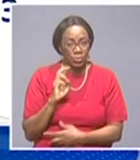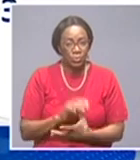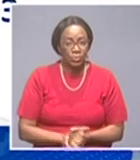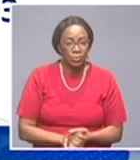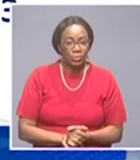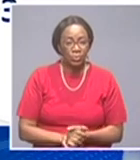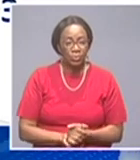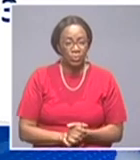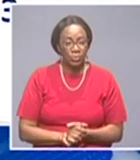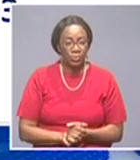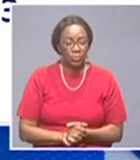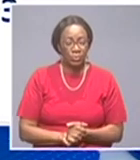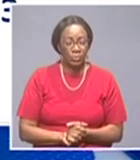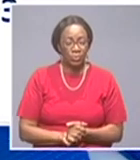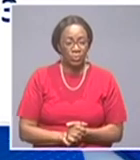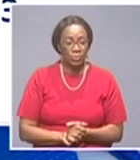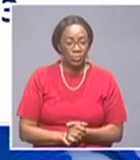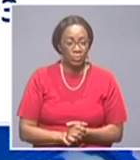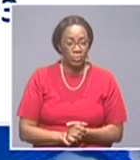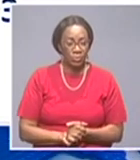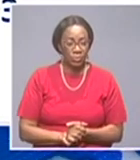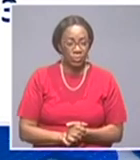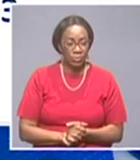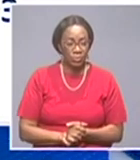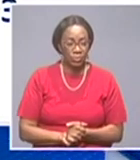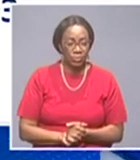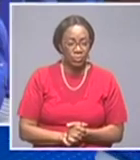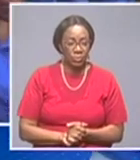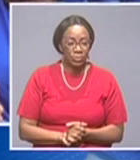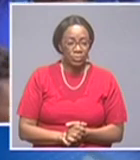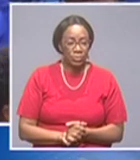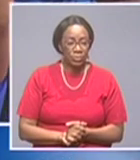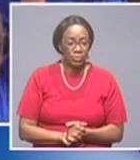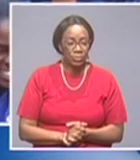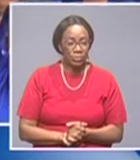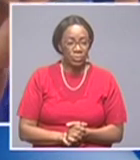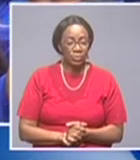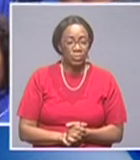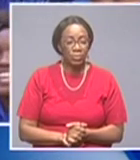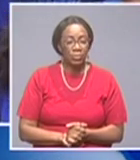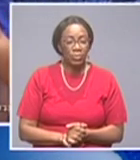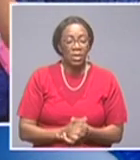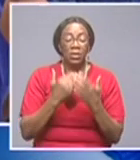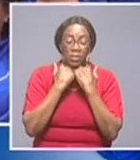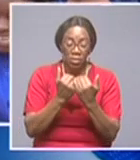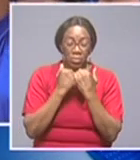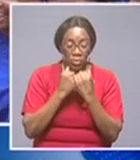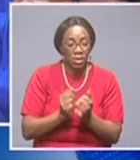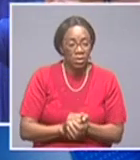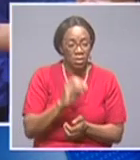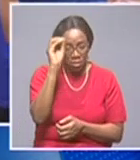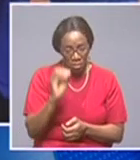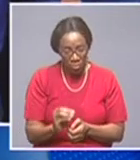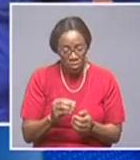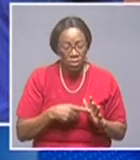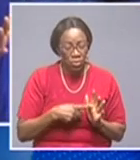for that specific region there is an amount of people that are there. The percentage must reflect to that. So also